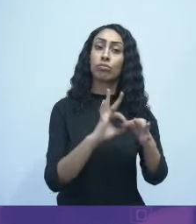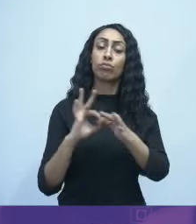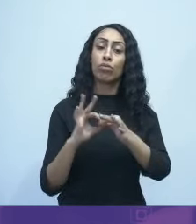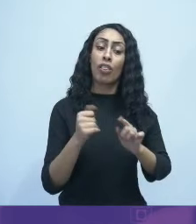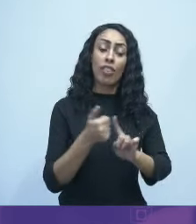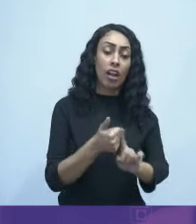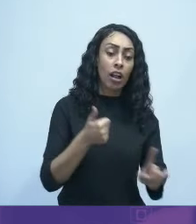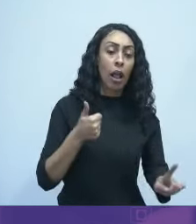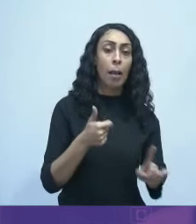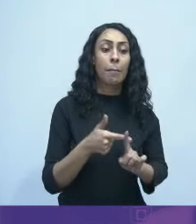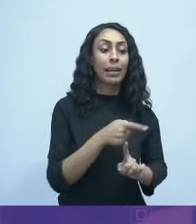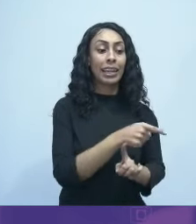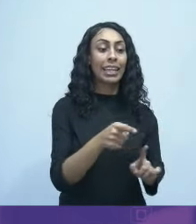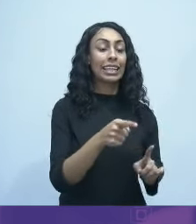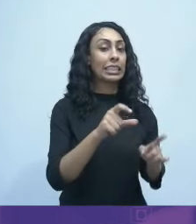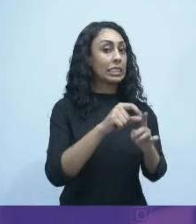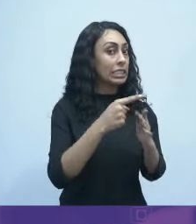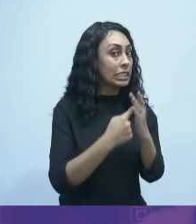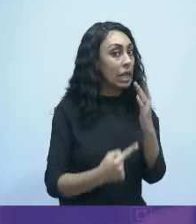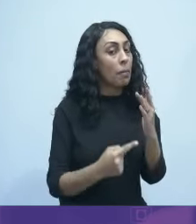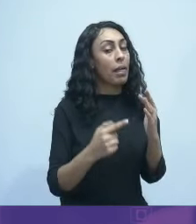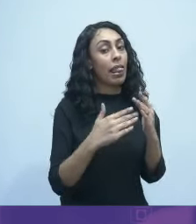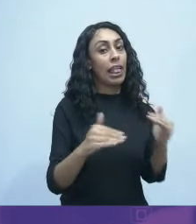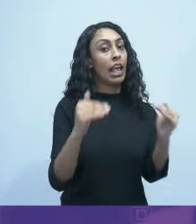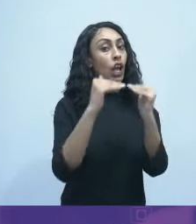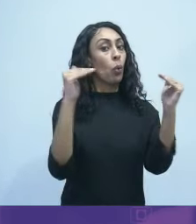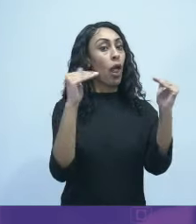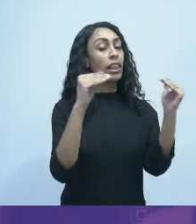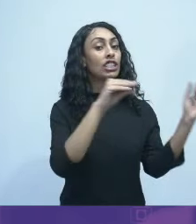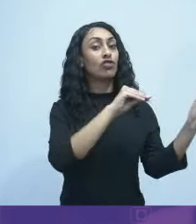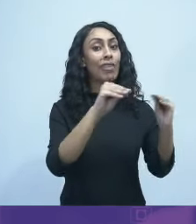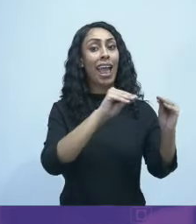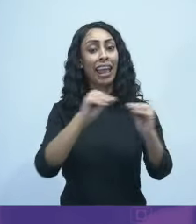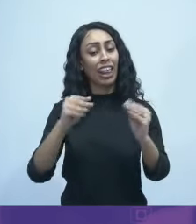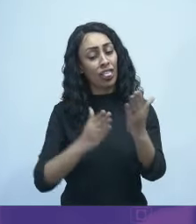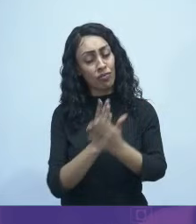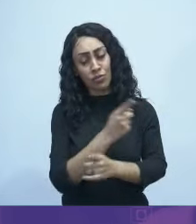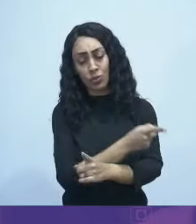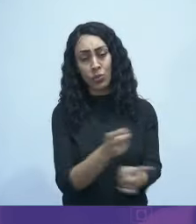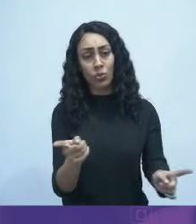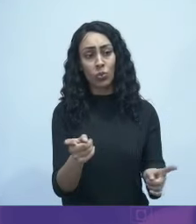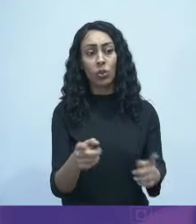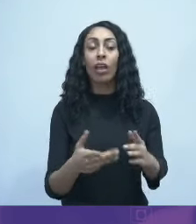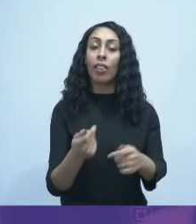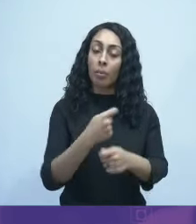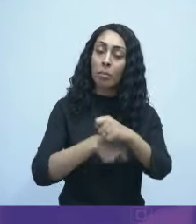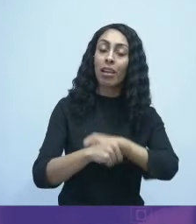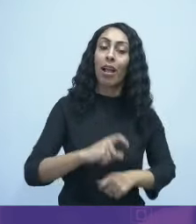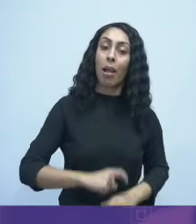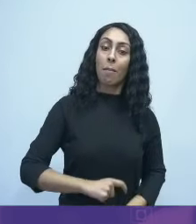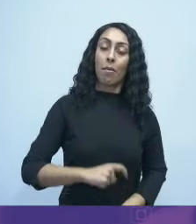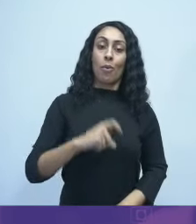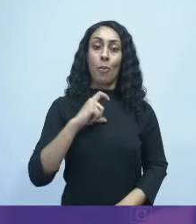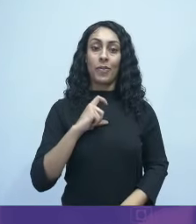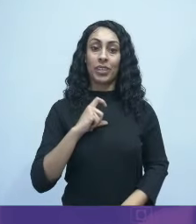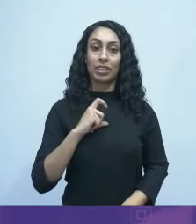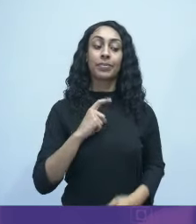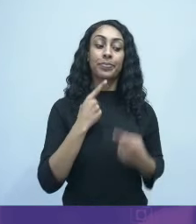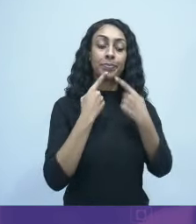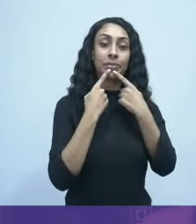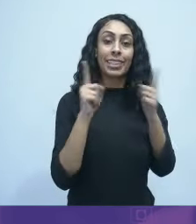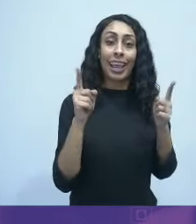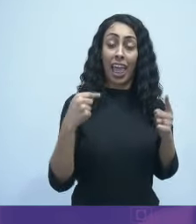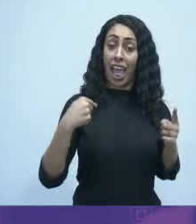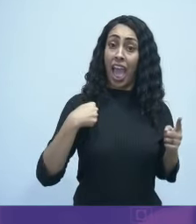had disability and equality training, and through that I think it's also given people the confidence to maybe declare that